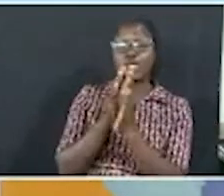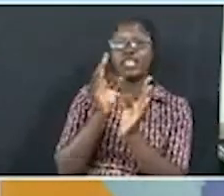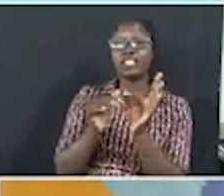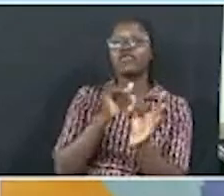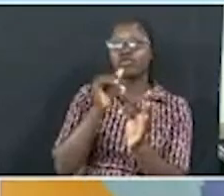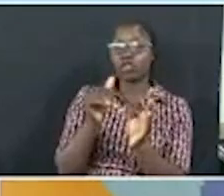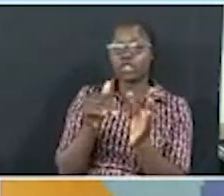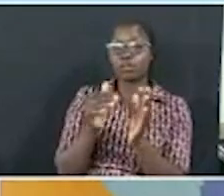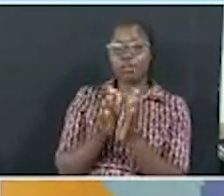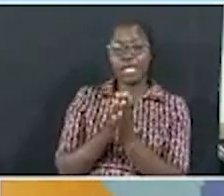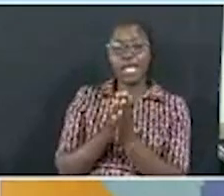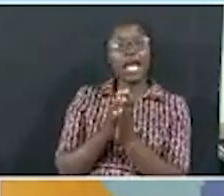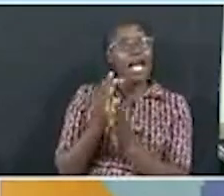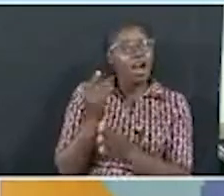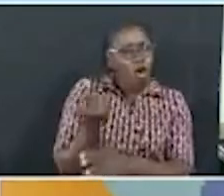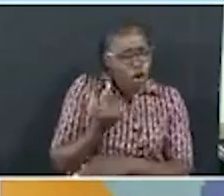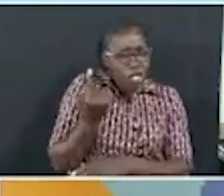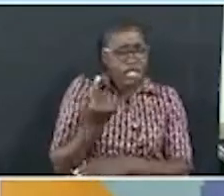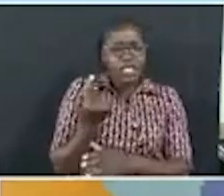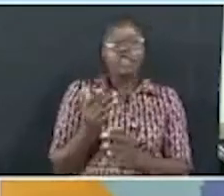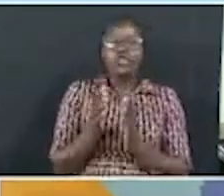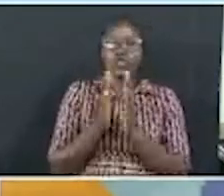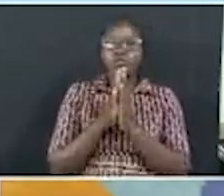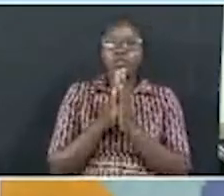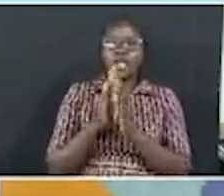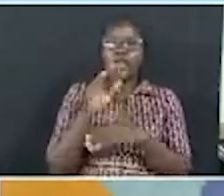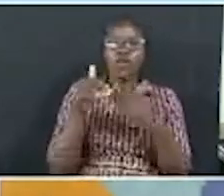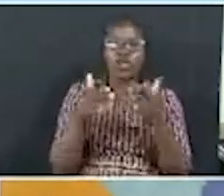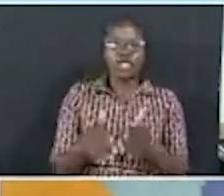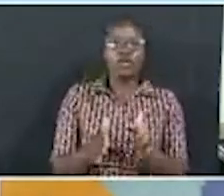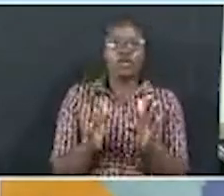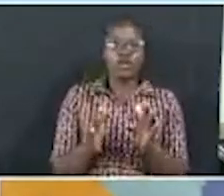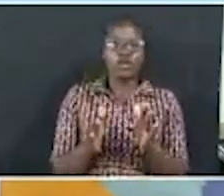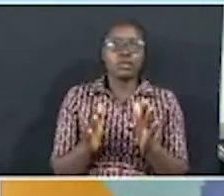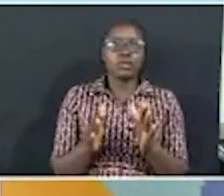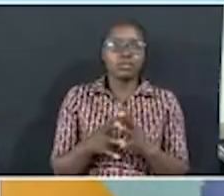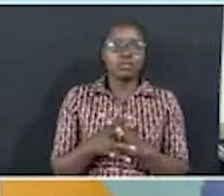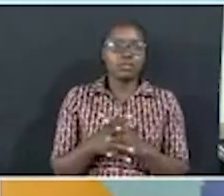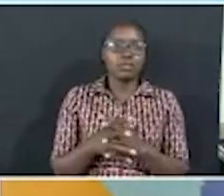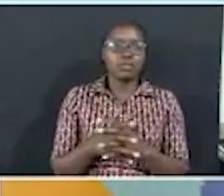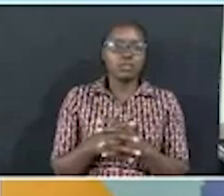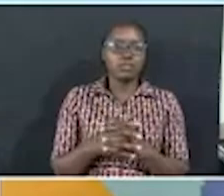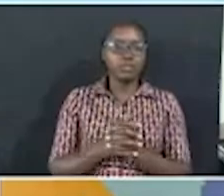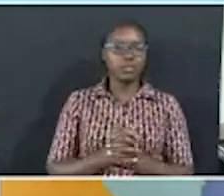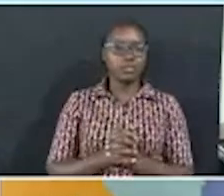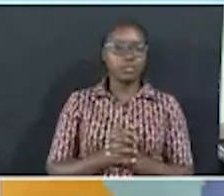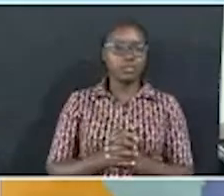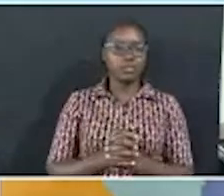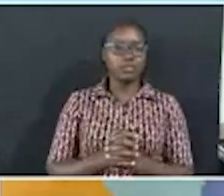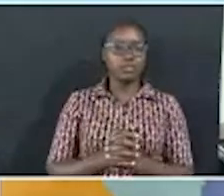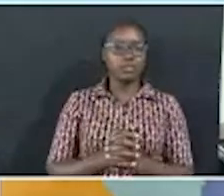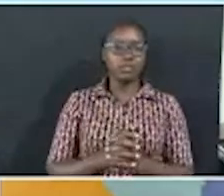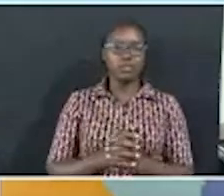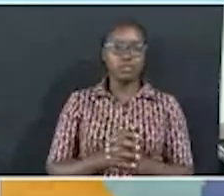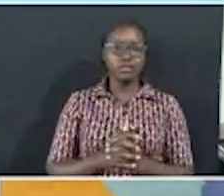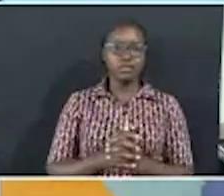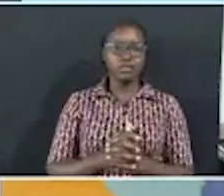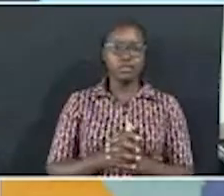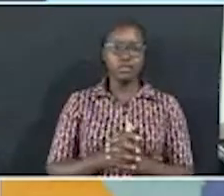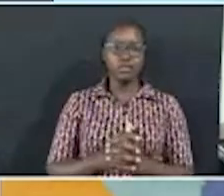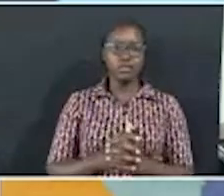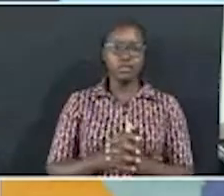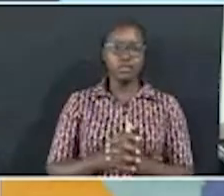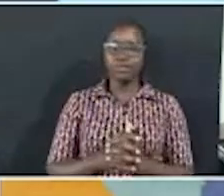pray unless you will pray all the way. If you understand the word of God, say amen.